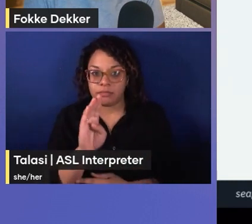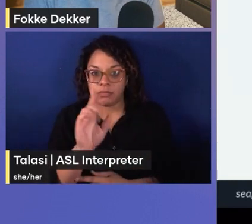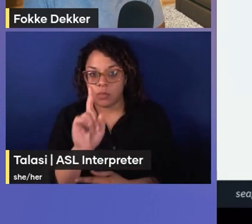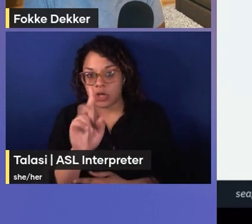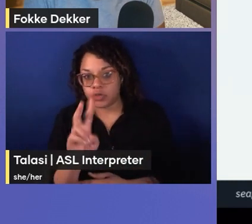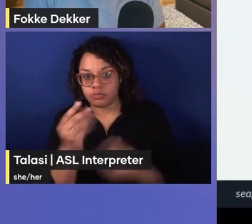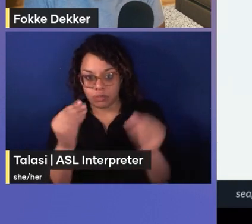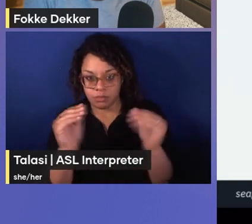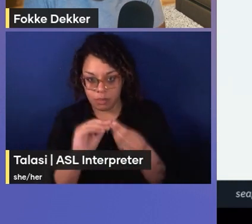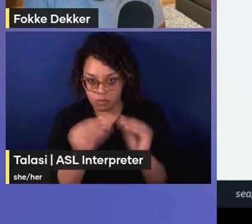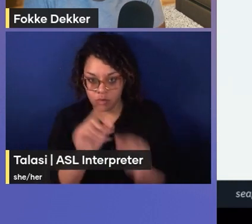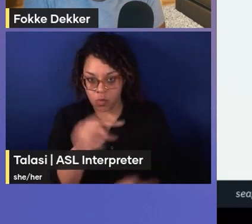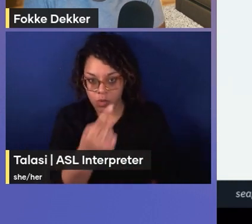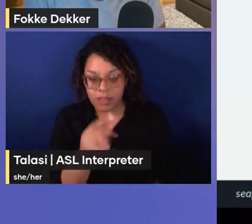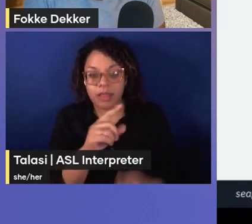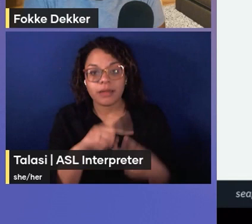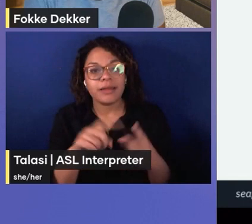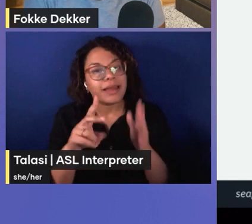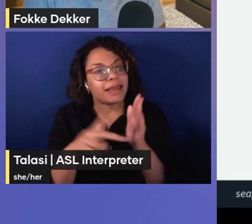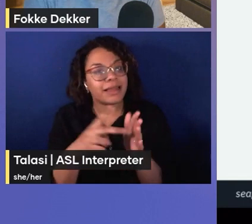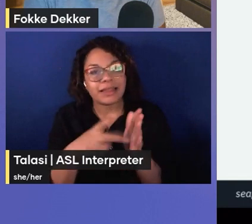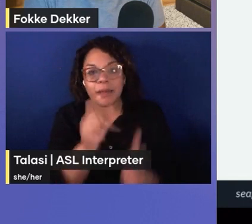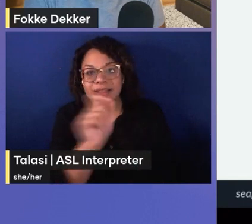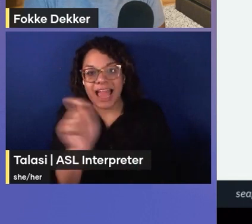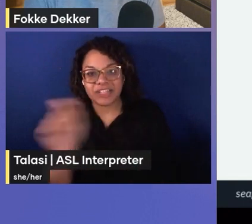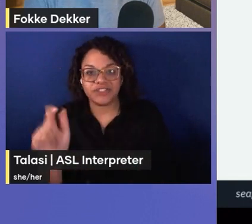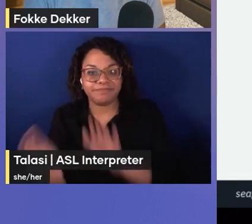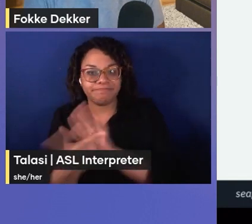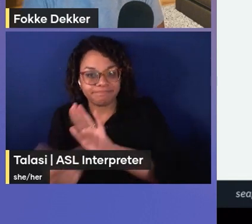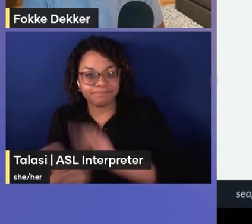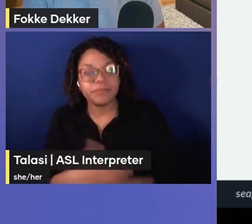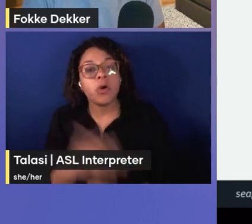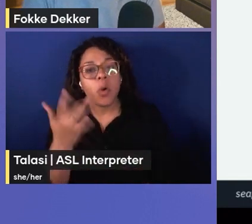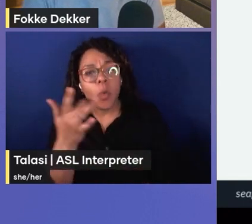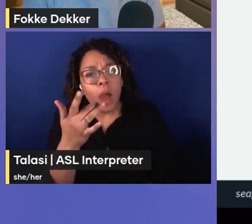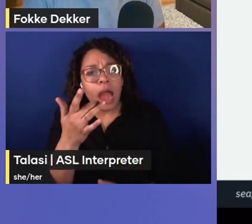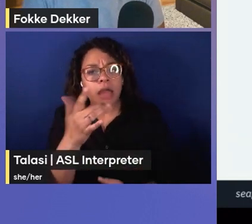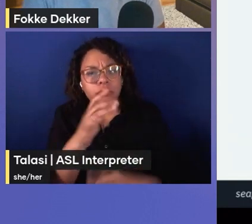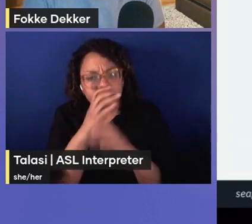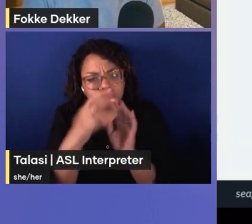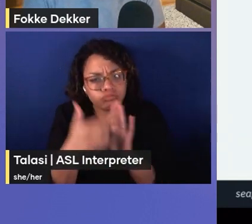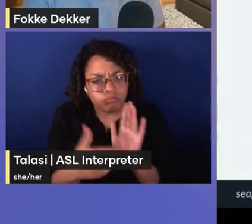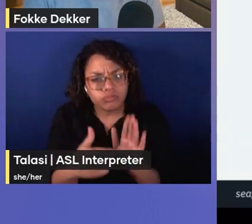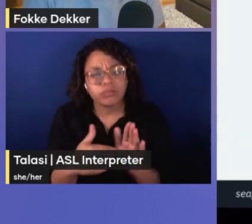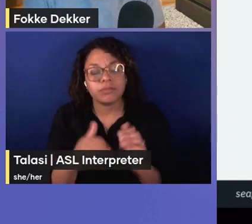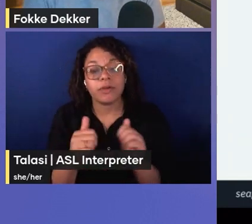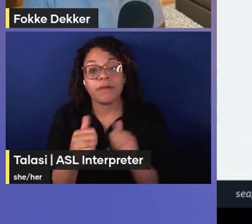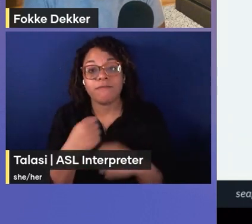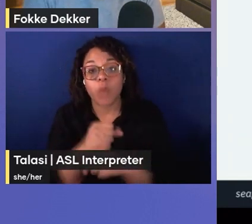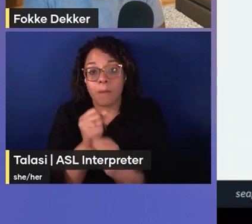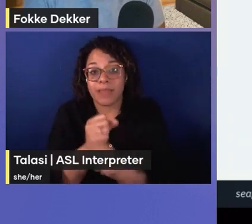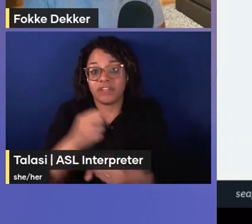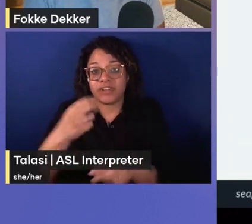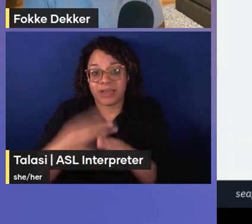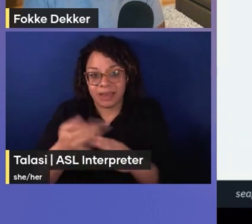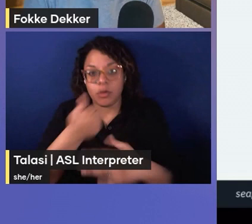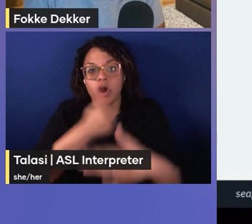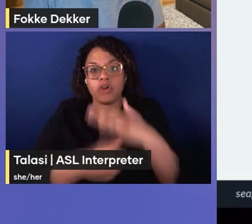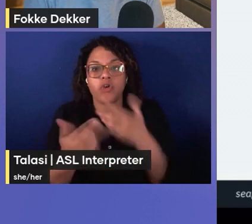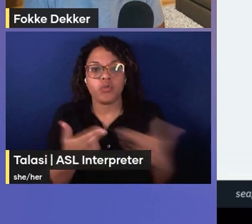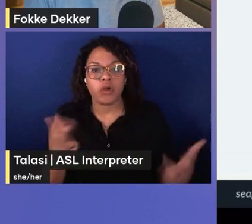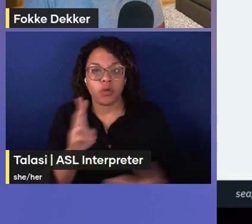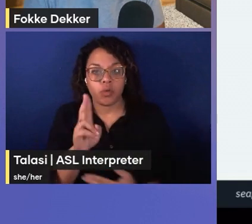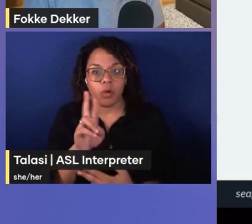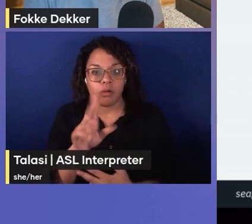cannot use double dashes in the formation name. And the reason for all of that is that the formation name is part of the resource URL. So you'll